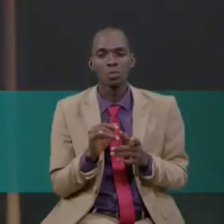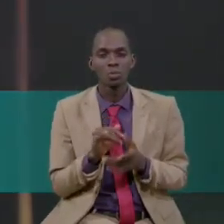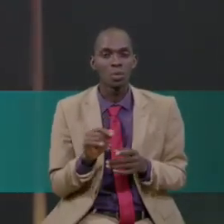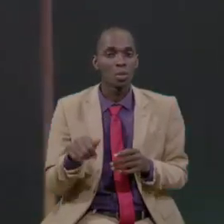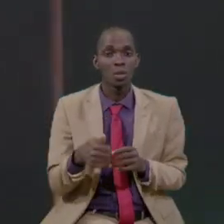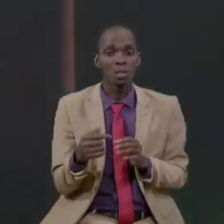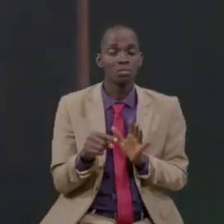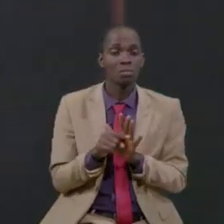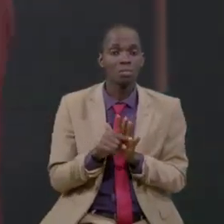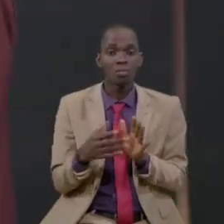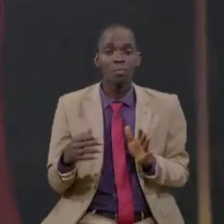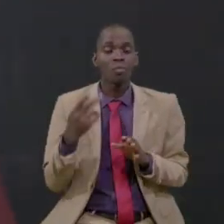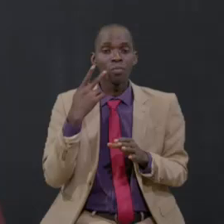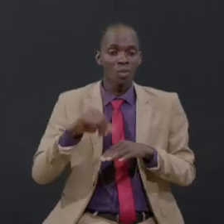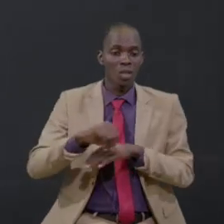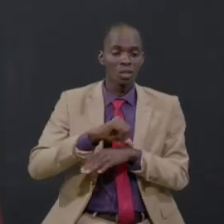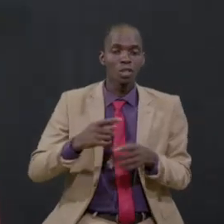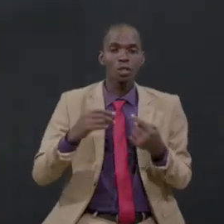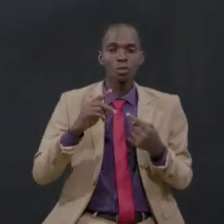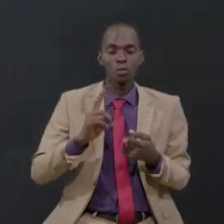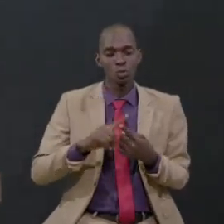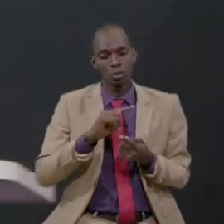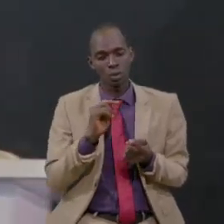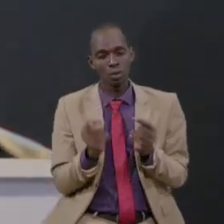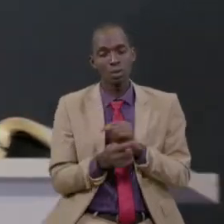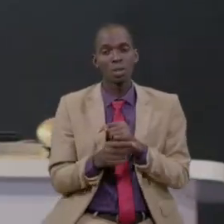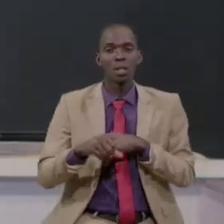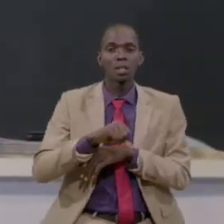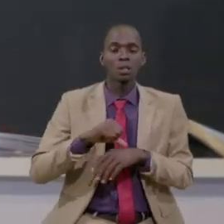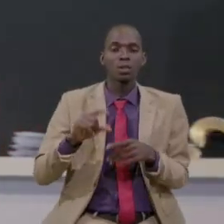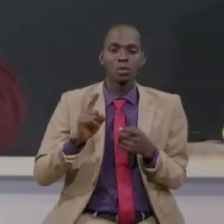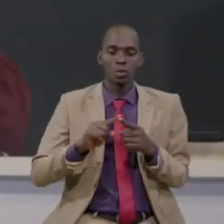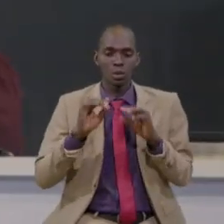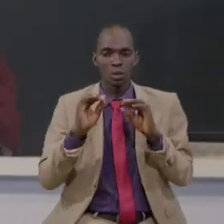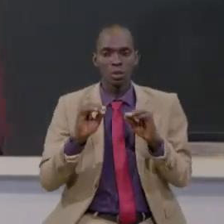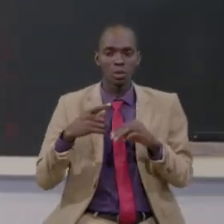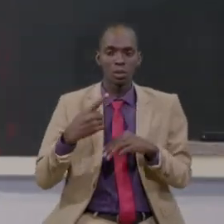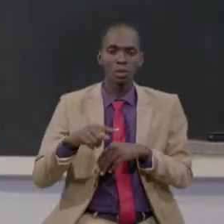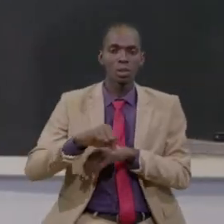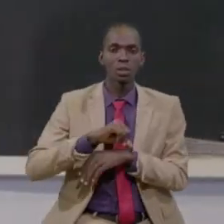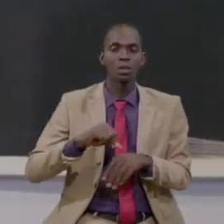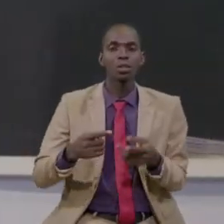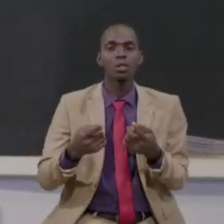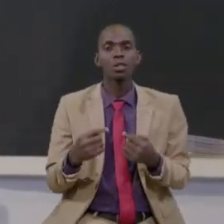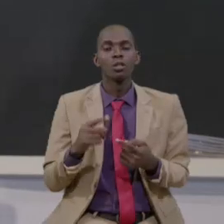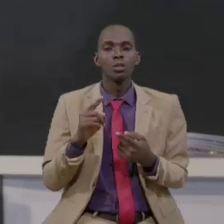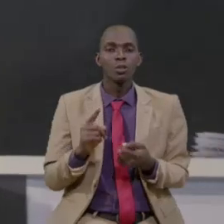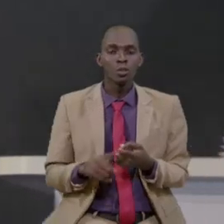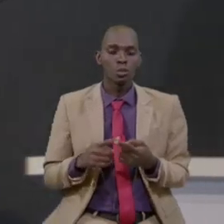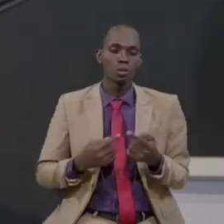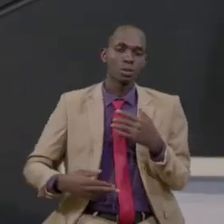to transform. The anointing comes to teach. The anointing comes to restore